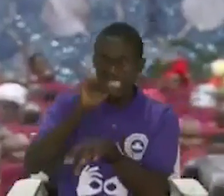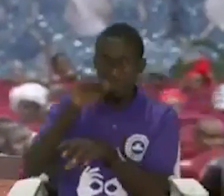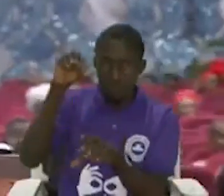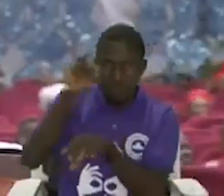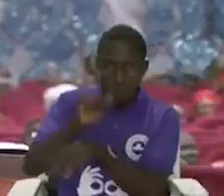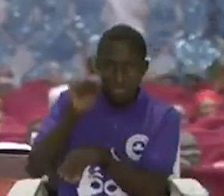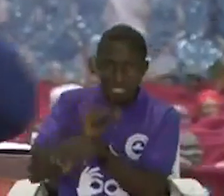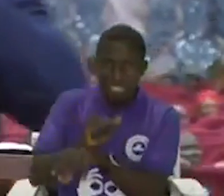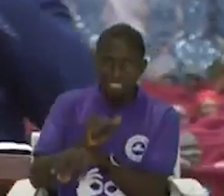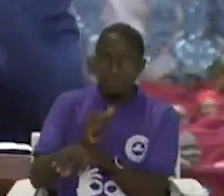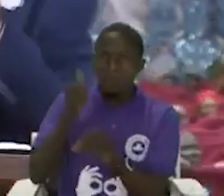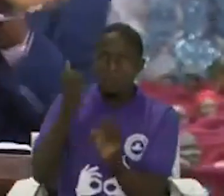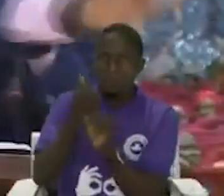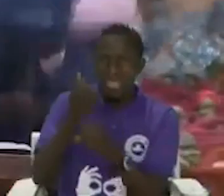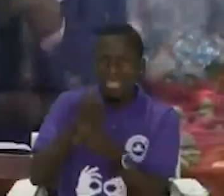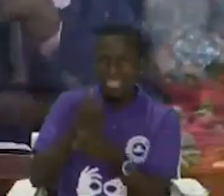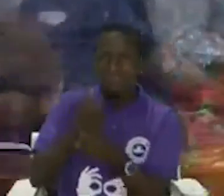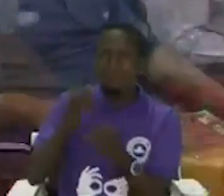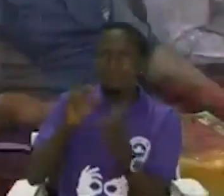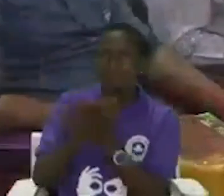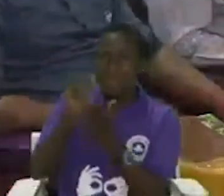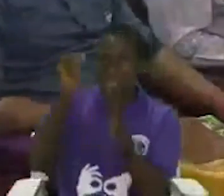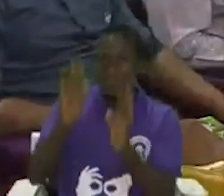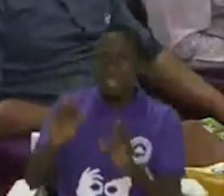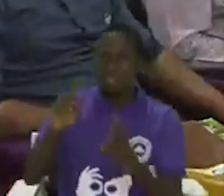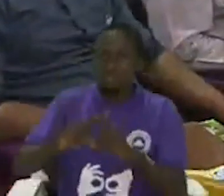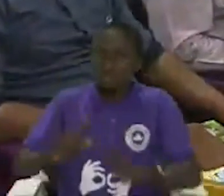many believers to live a mediocre life.